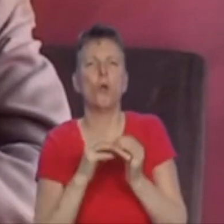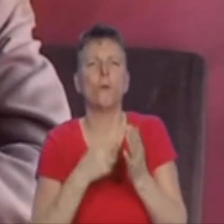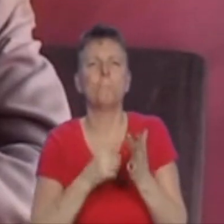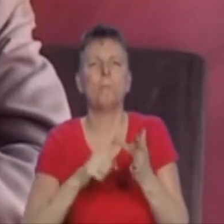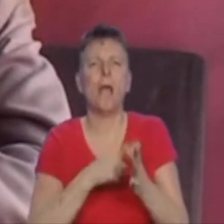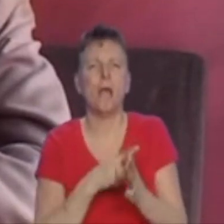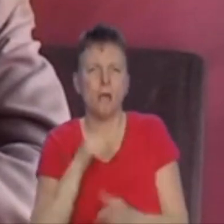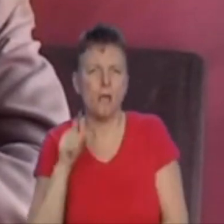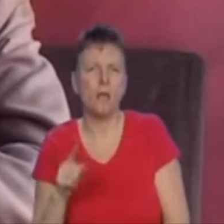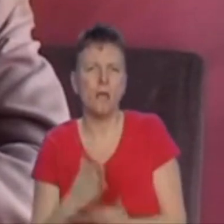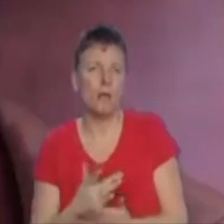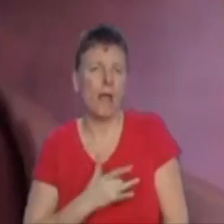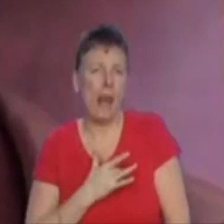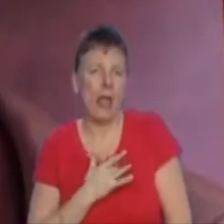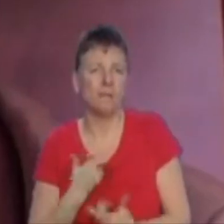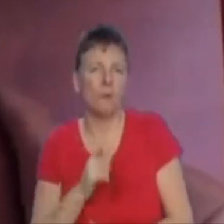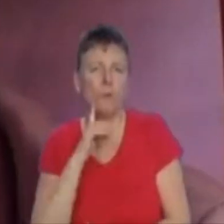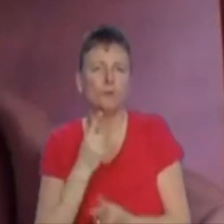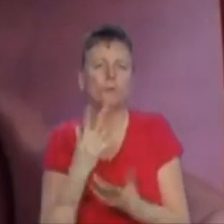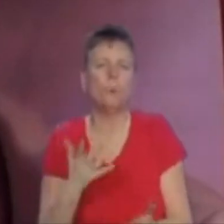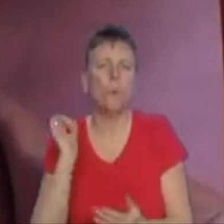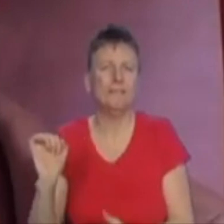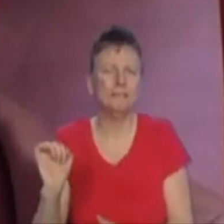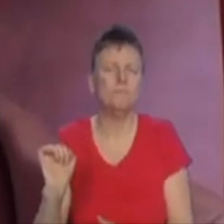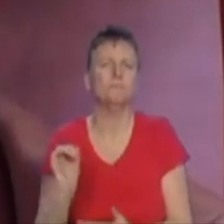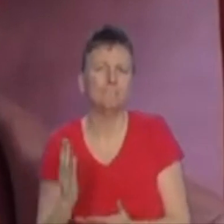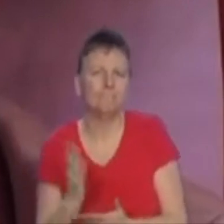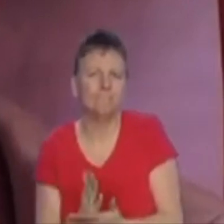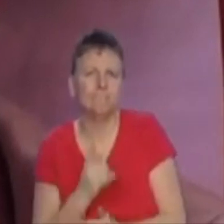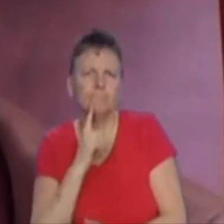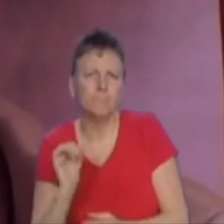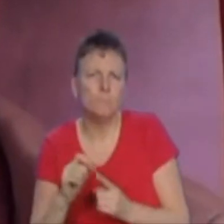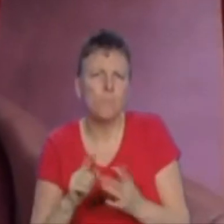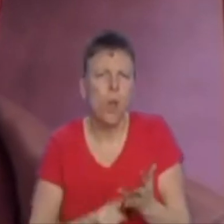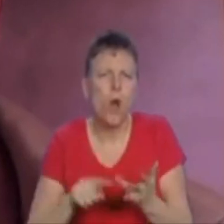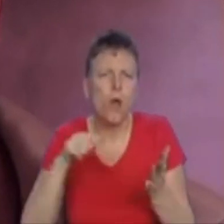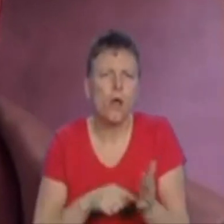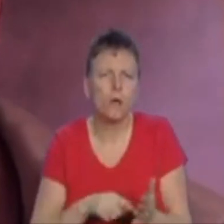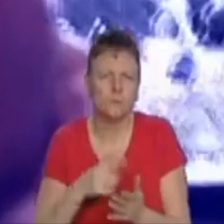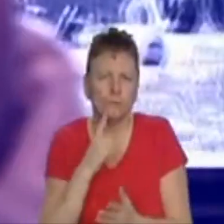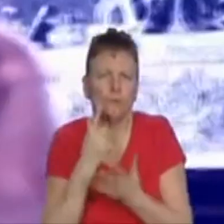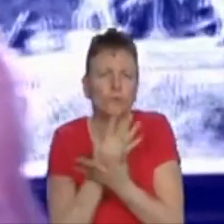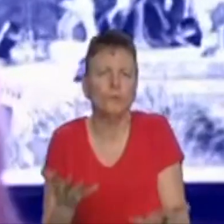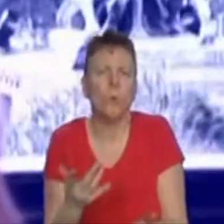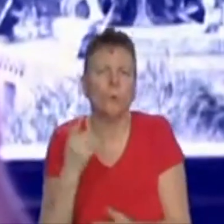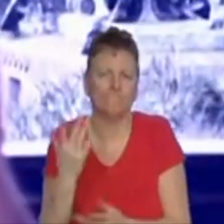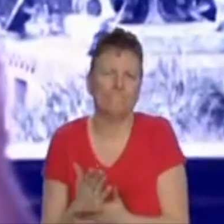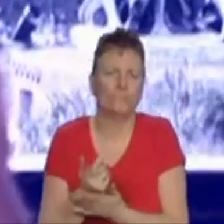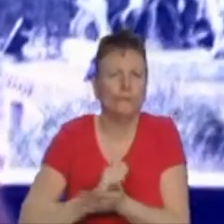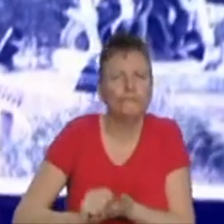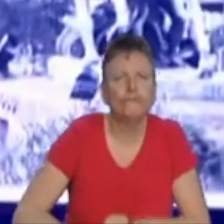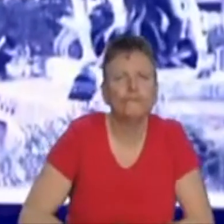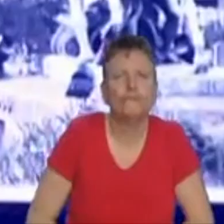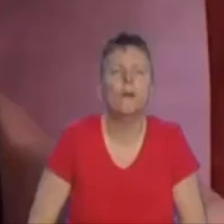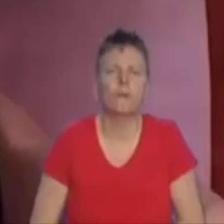to me by a junior officer who had written it. There were three sort of classic assassination scenarios, basically. One was to train up some of